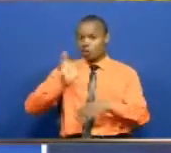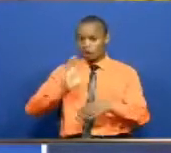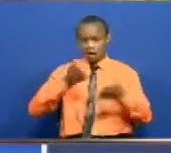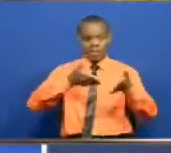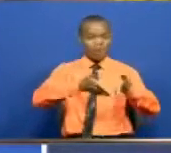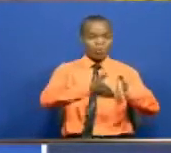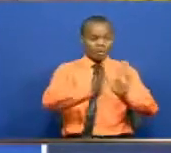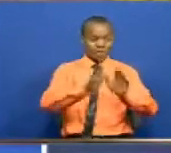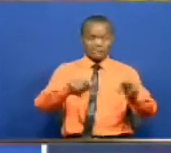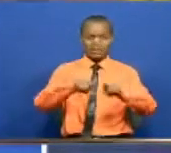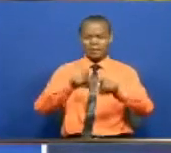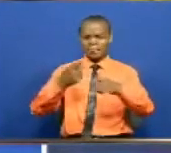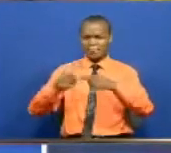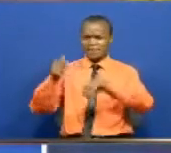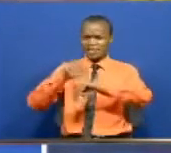him. The leaders say that after tabling their grievances to the reconciliatory team set to arbitrate on the matter, they had reached a